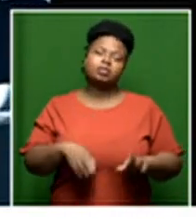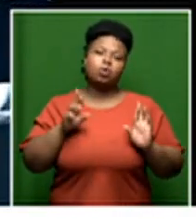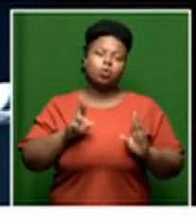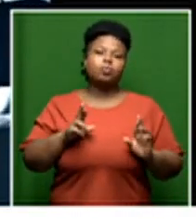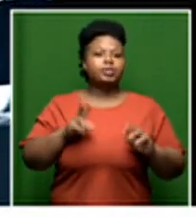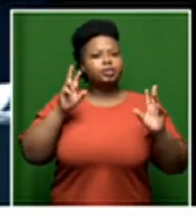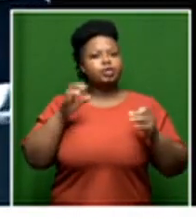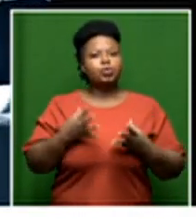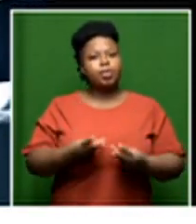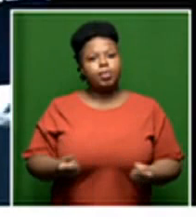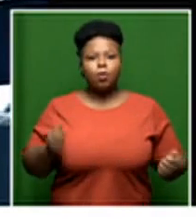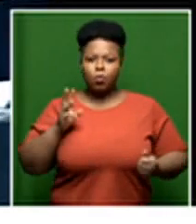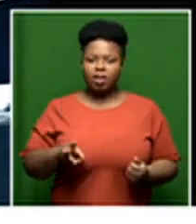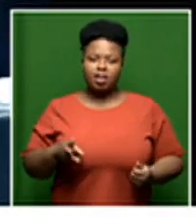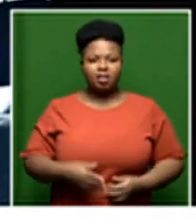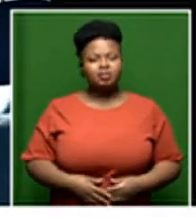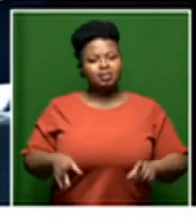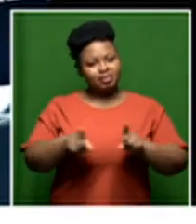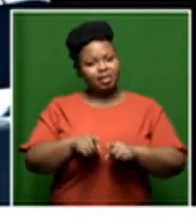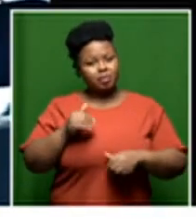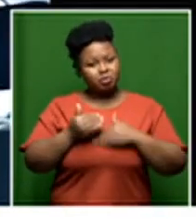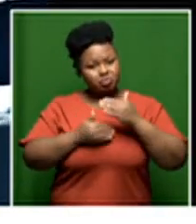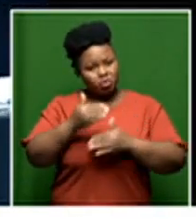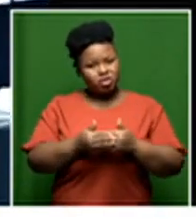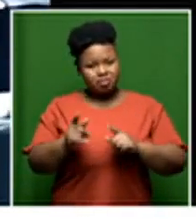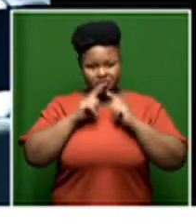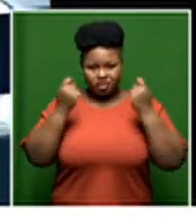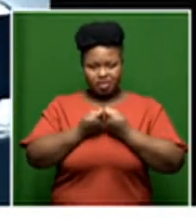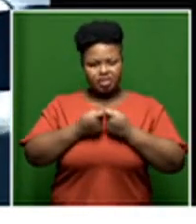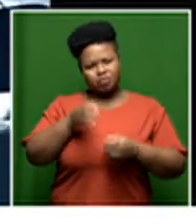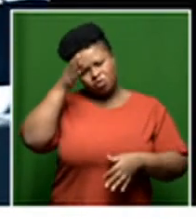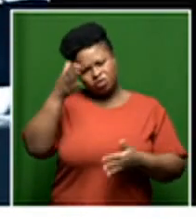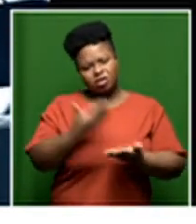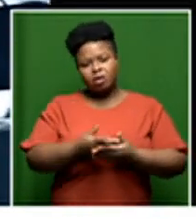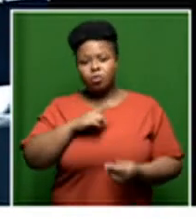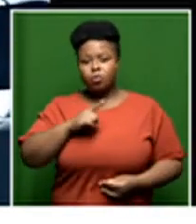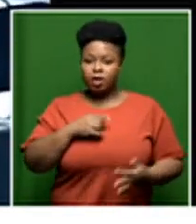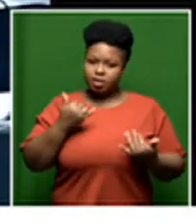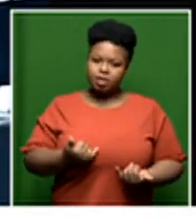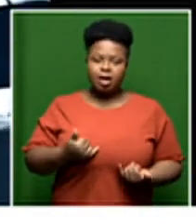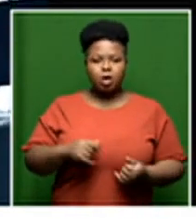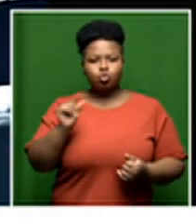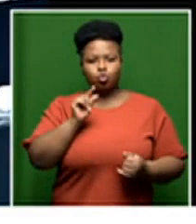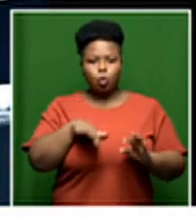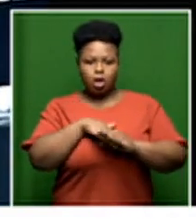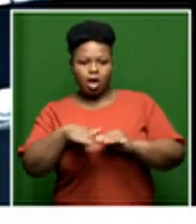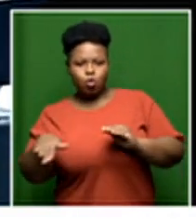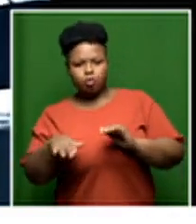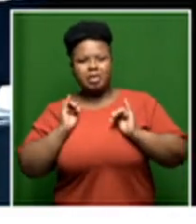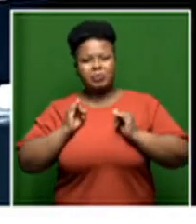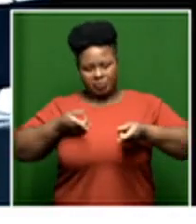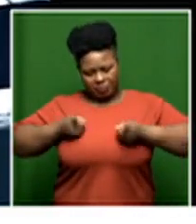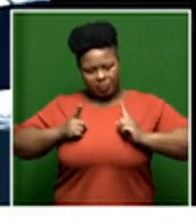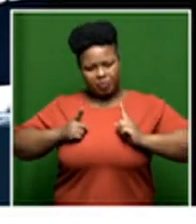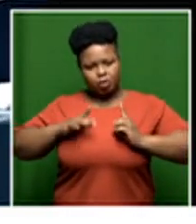and us going through a process of having him coaching our team. At this point in time, we are a team that's facing relegation. We have gone